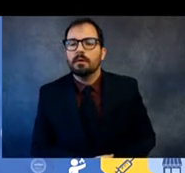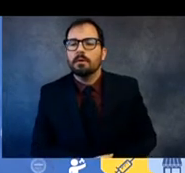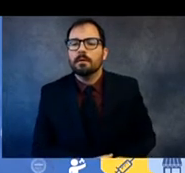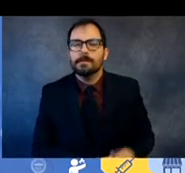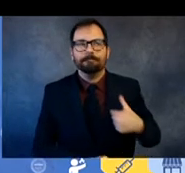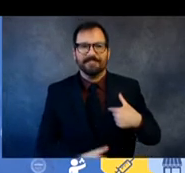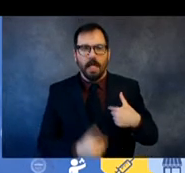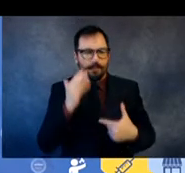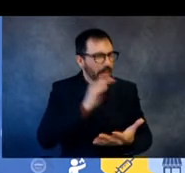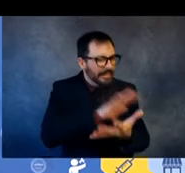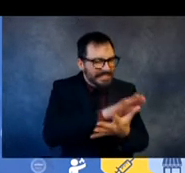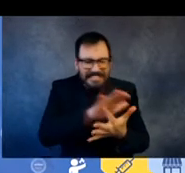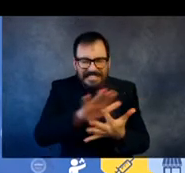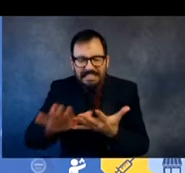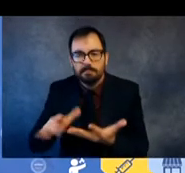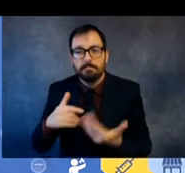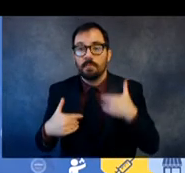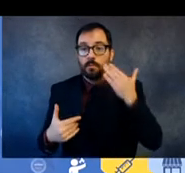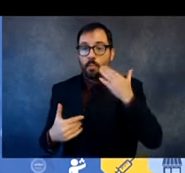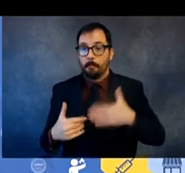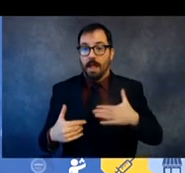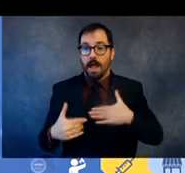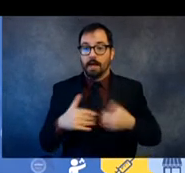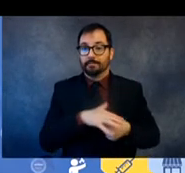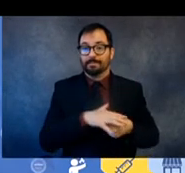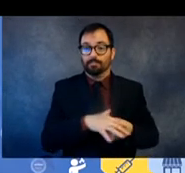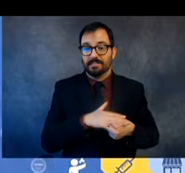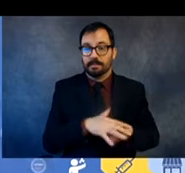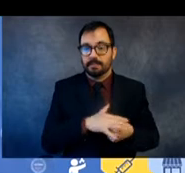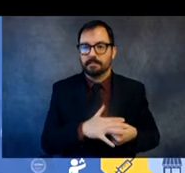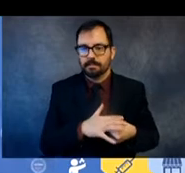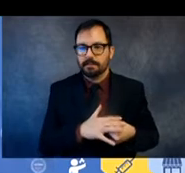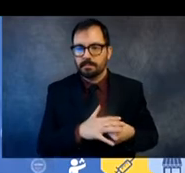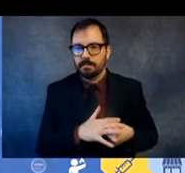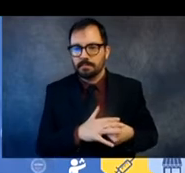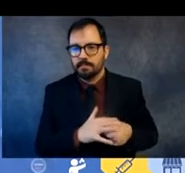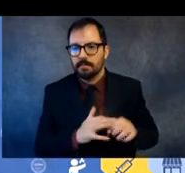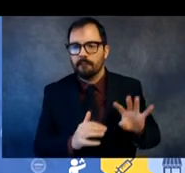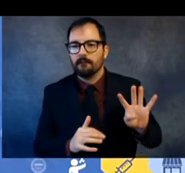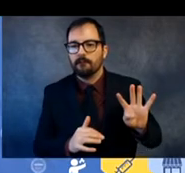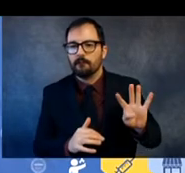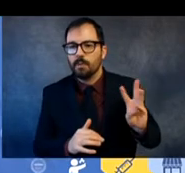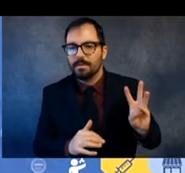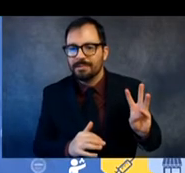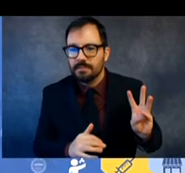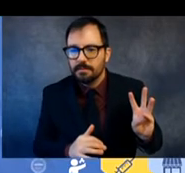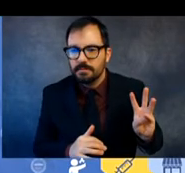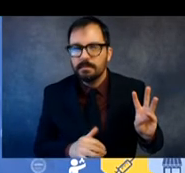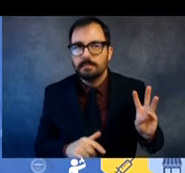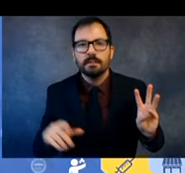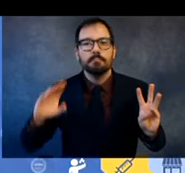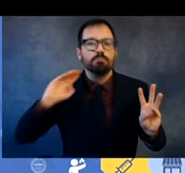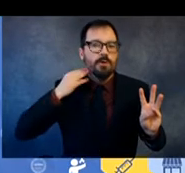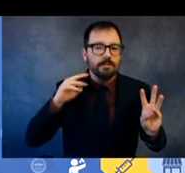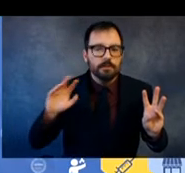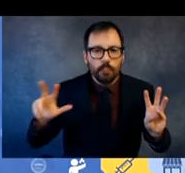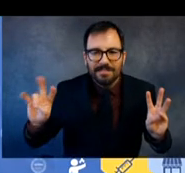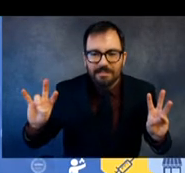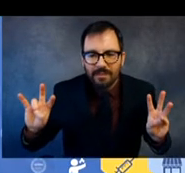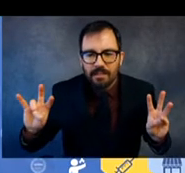So Quincy got 46 million. Brockton got